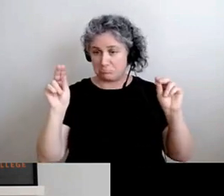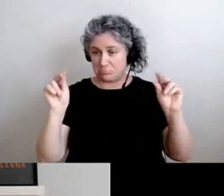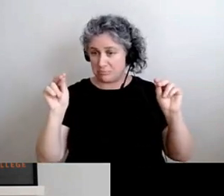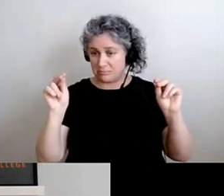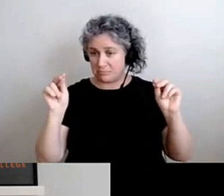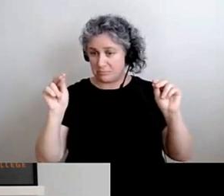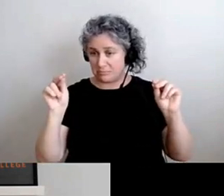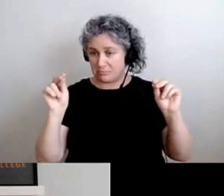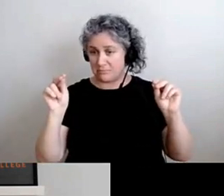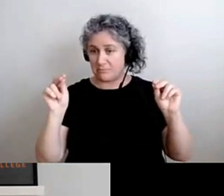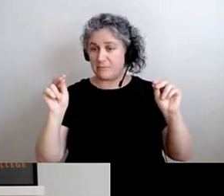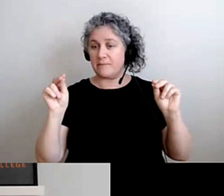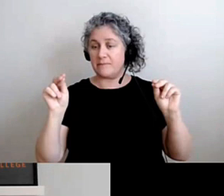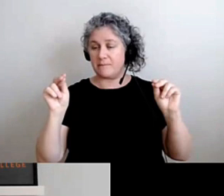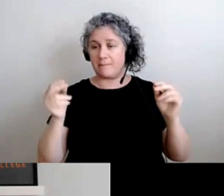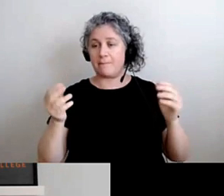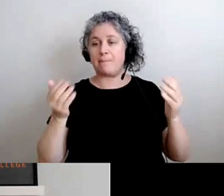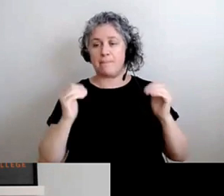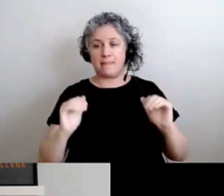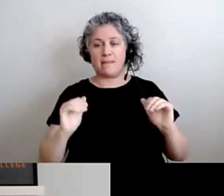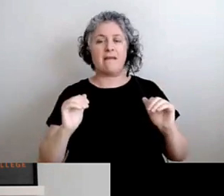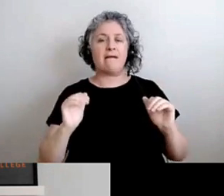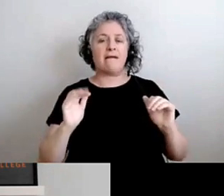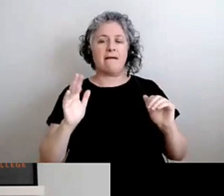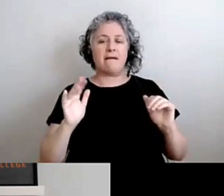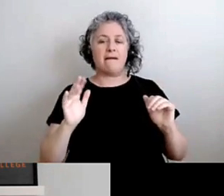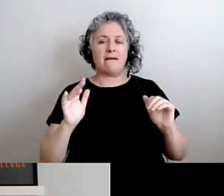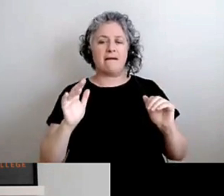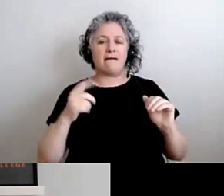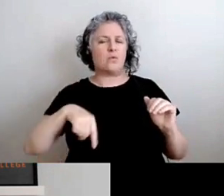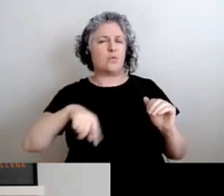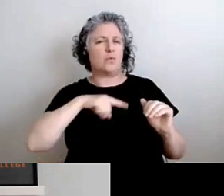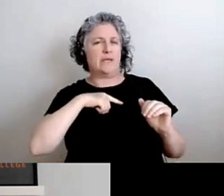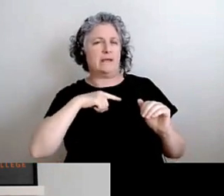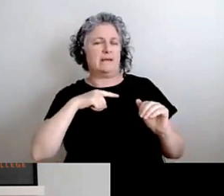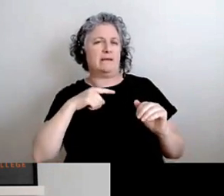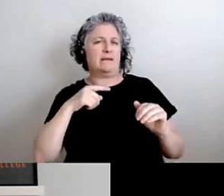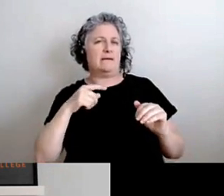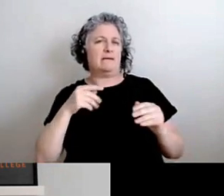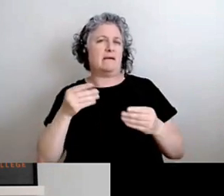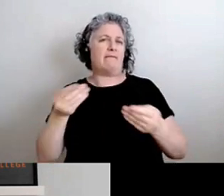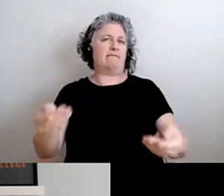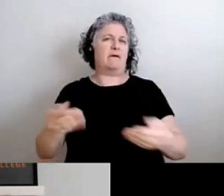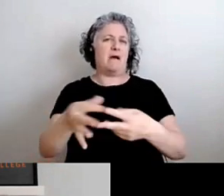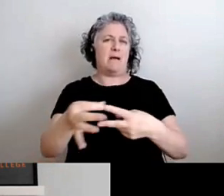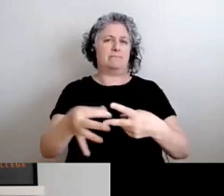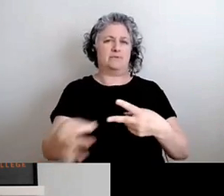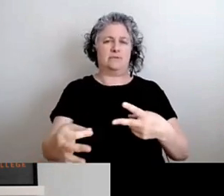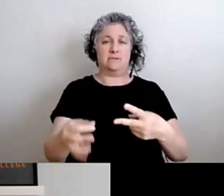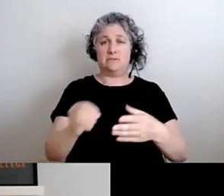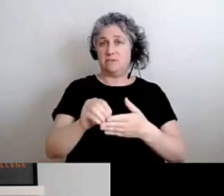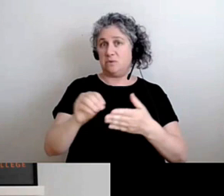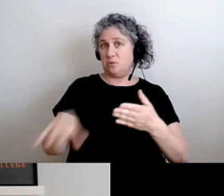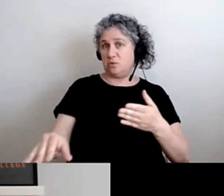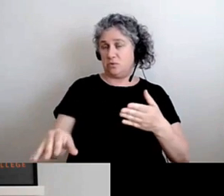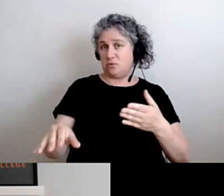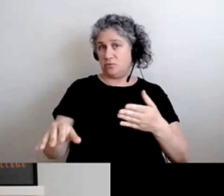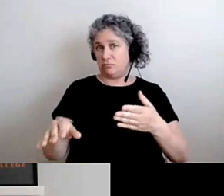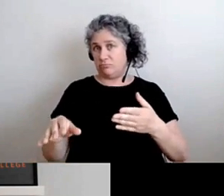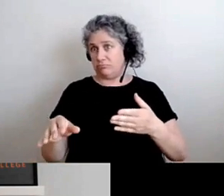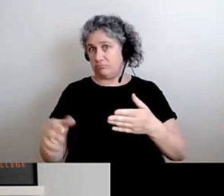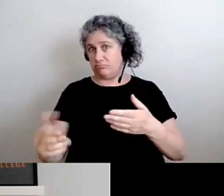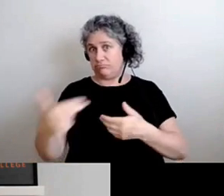And I think because we've left it optional for students to be on social media as a part of our